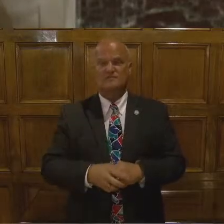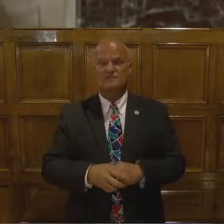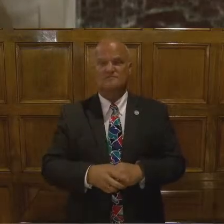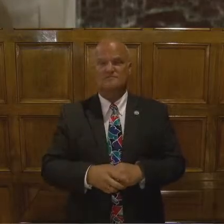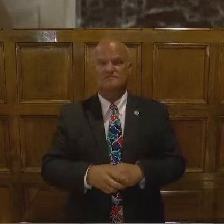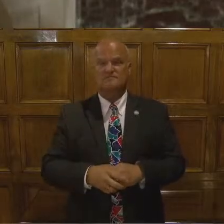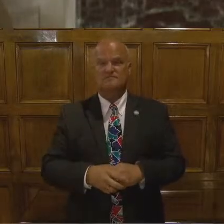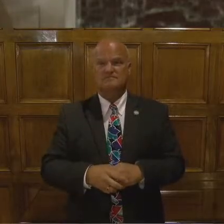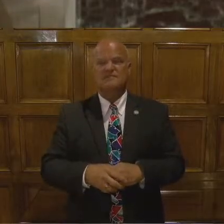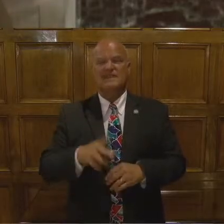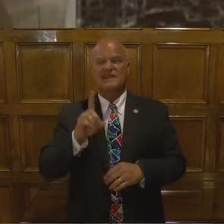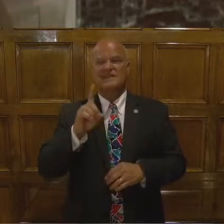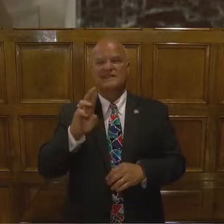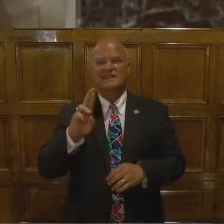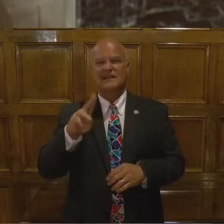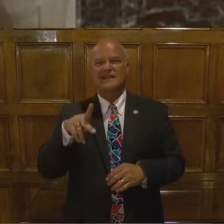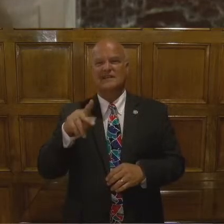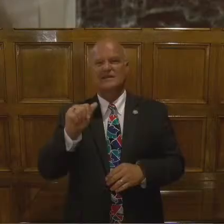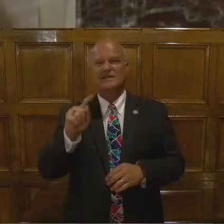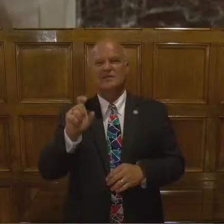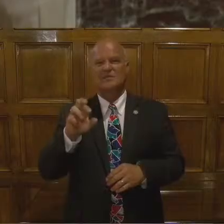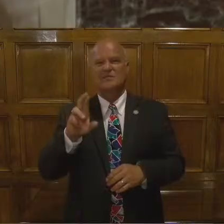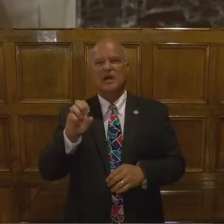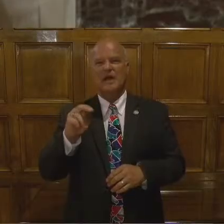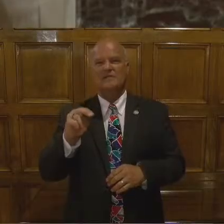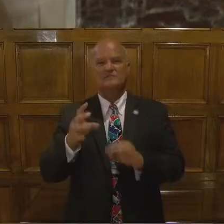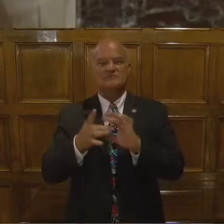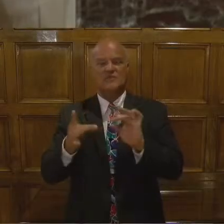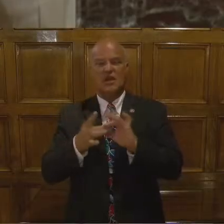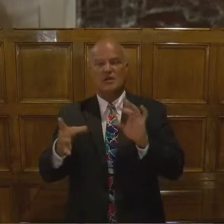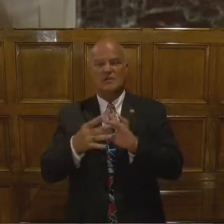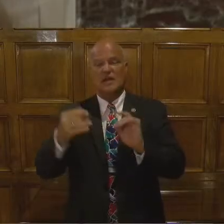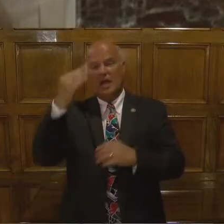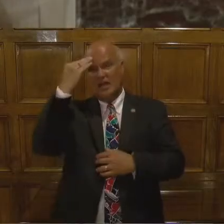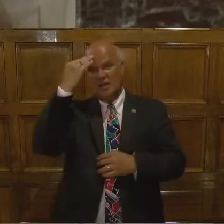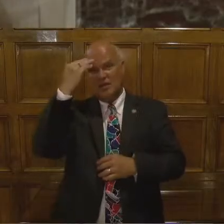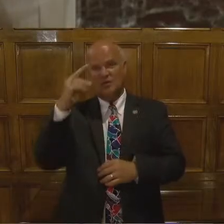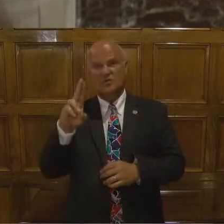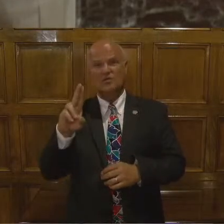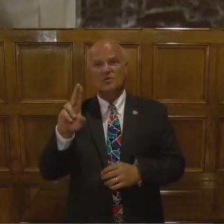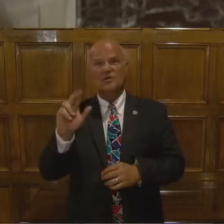I mean, Dr. Patterson might comment on this. I know UAMS has